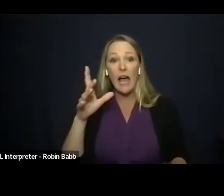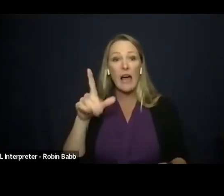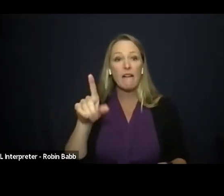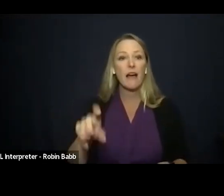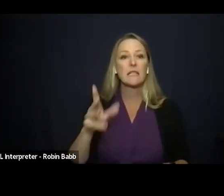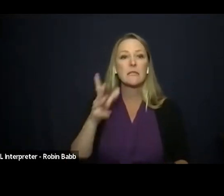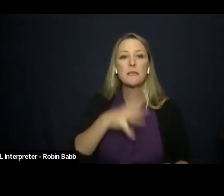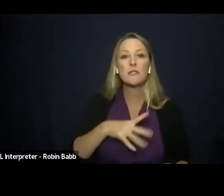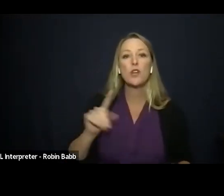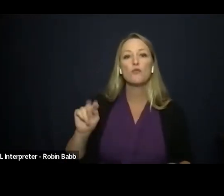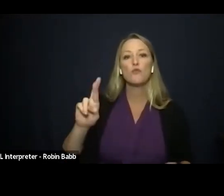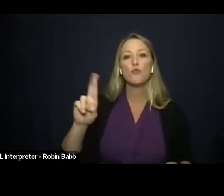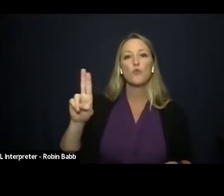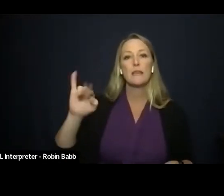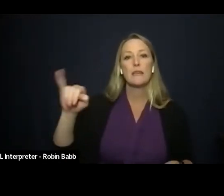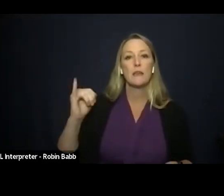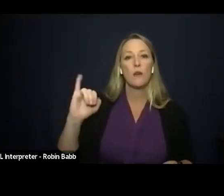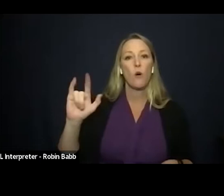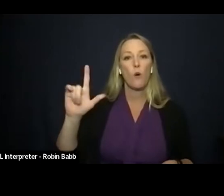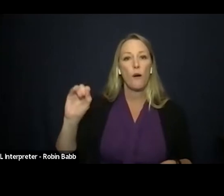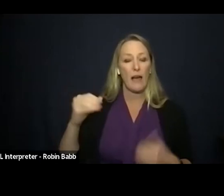that are not on the agenda